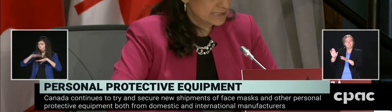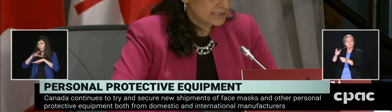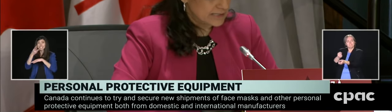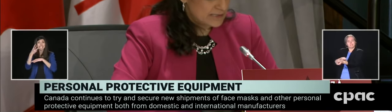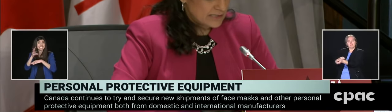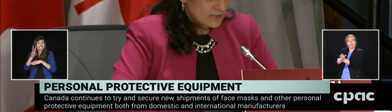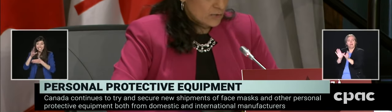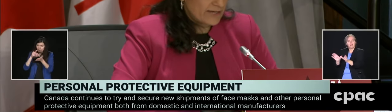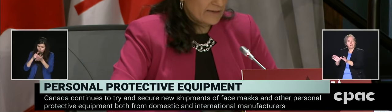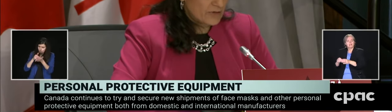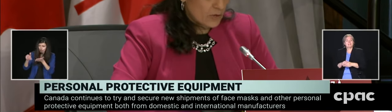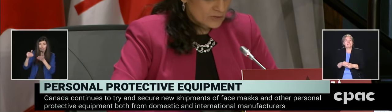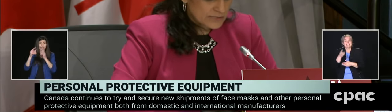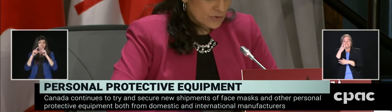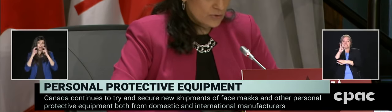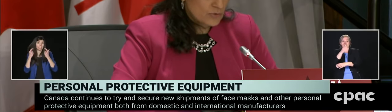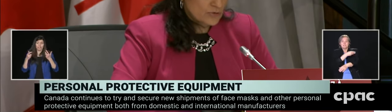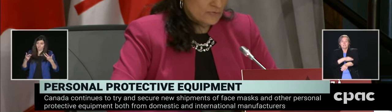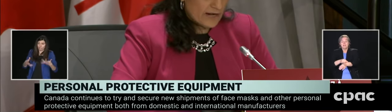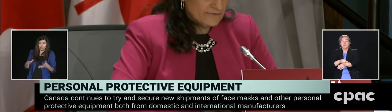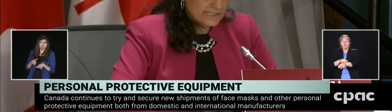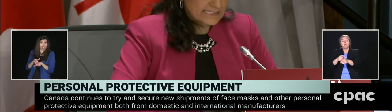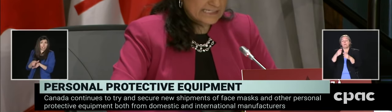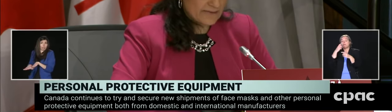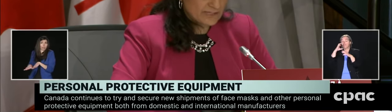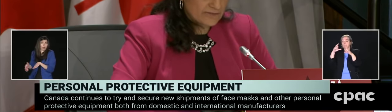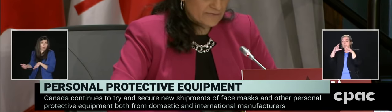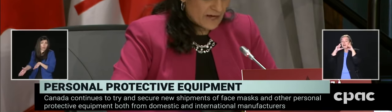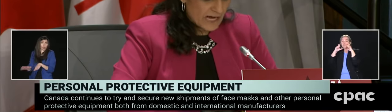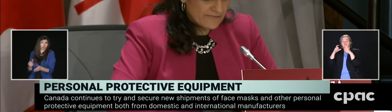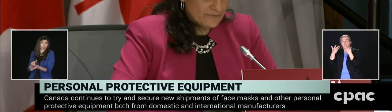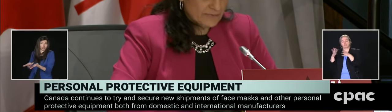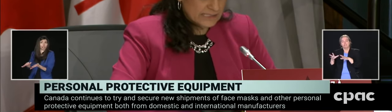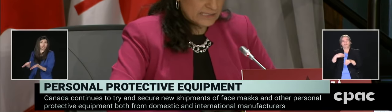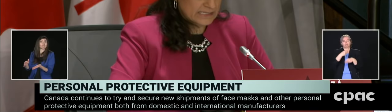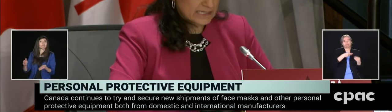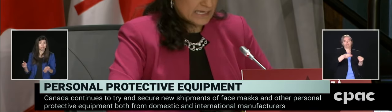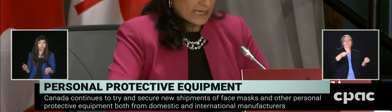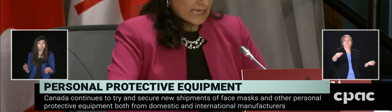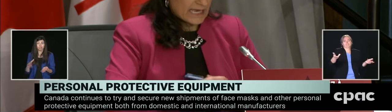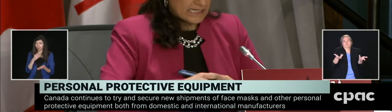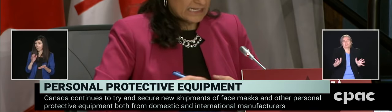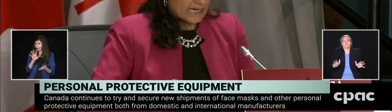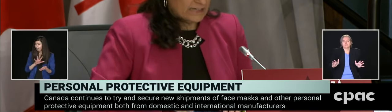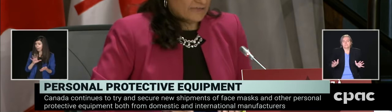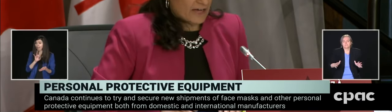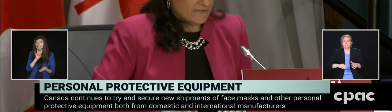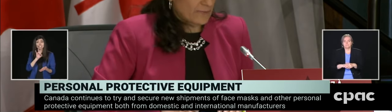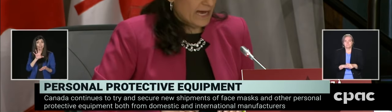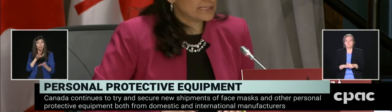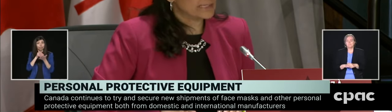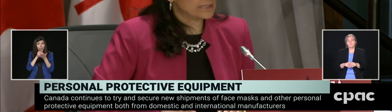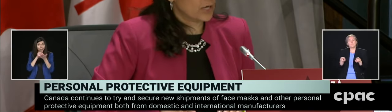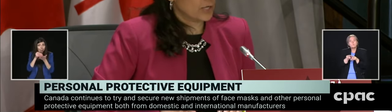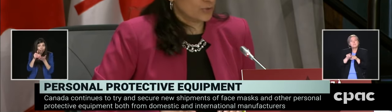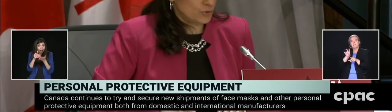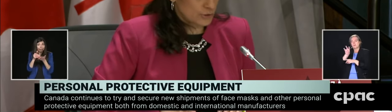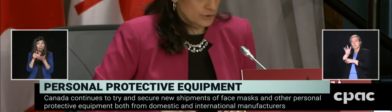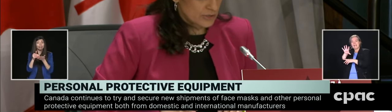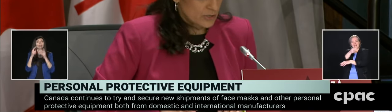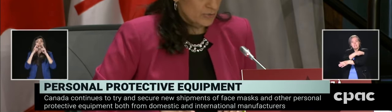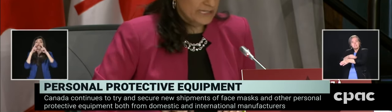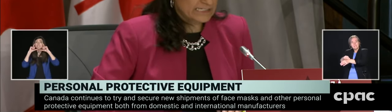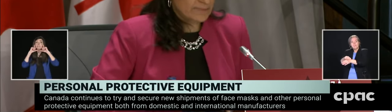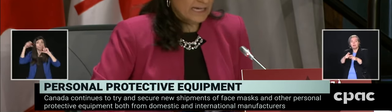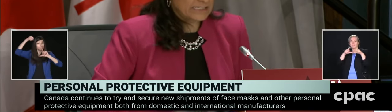to date. We have also roughly 75 million N95 masks on